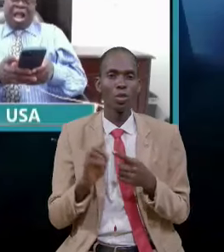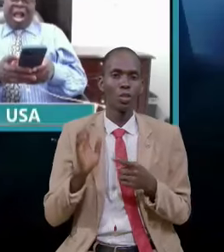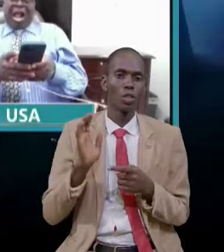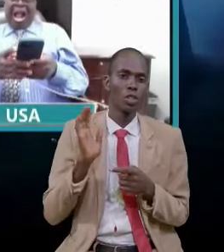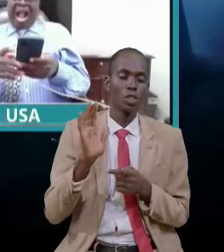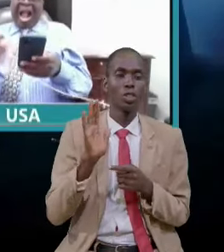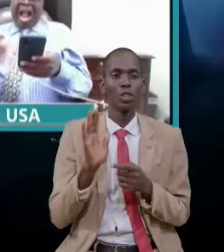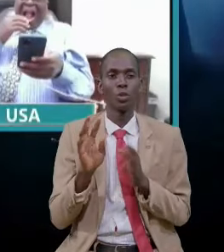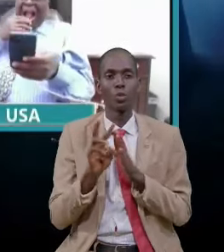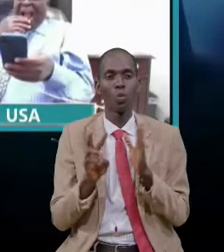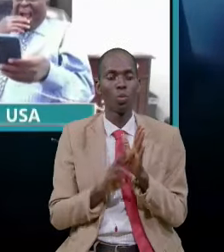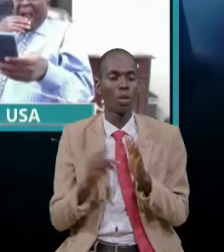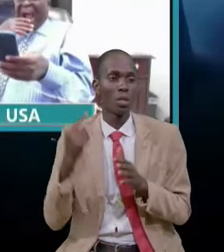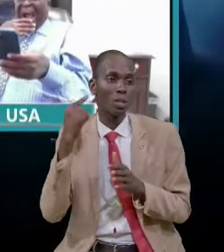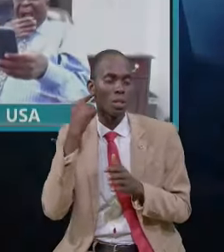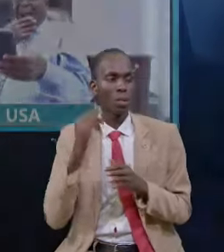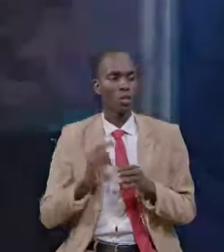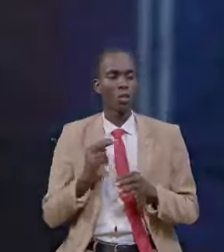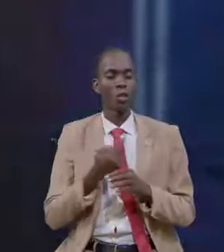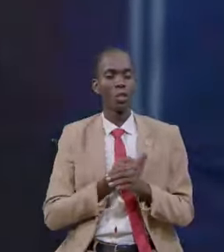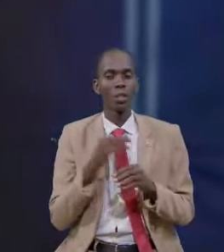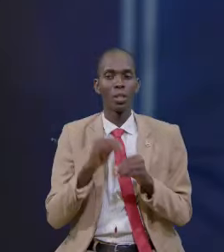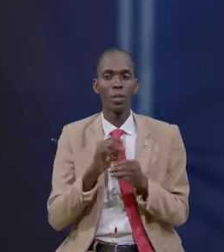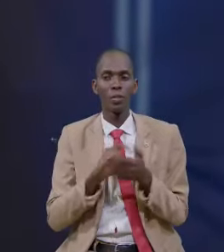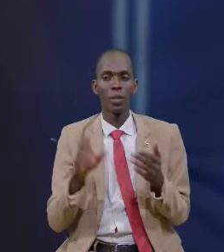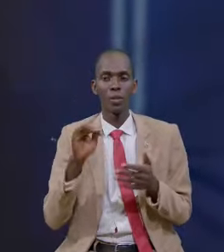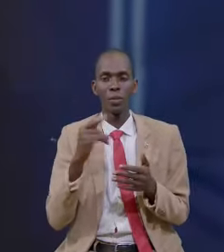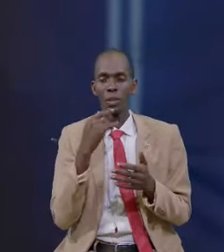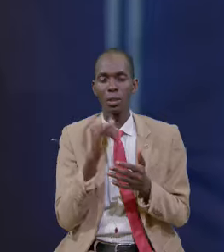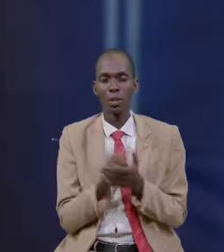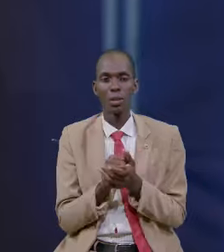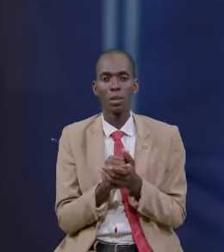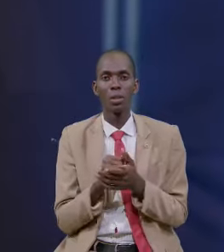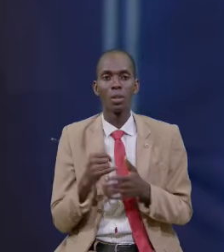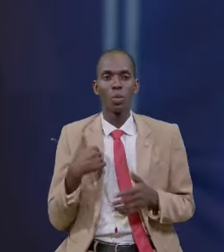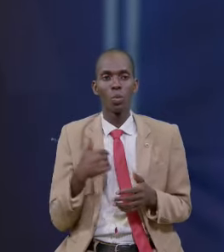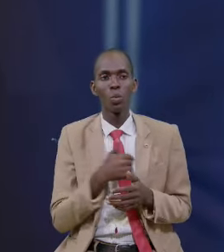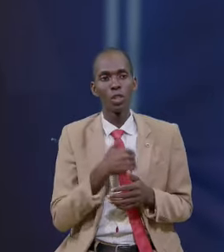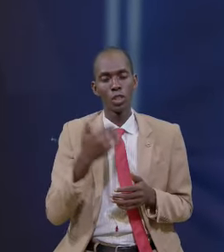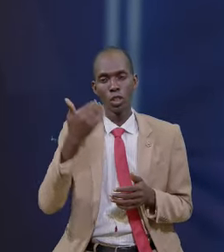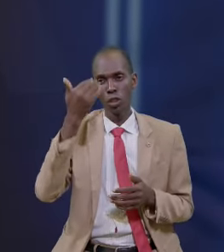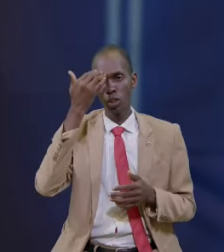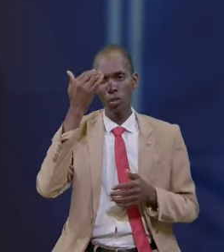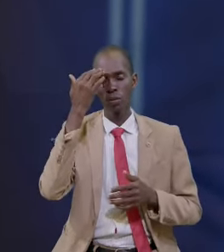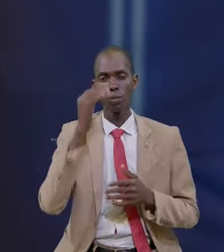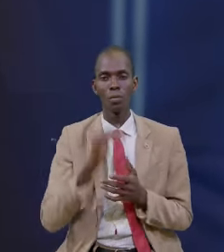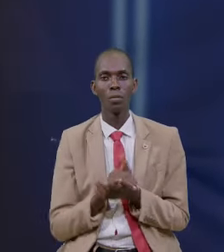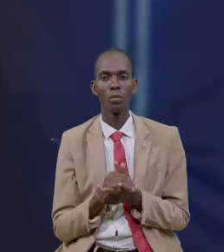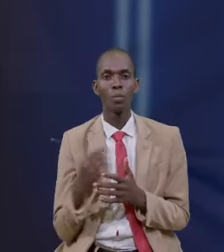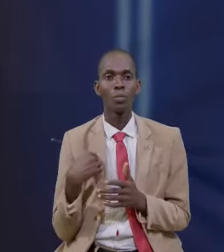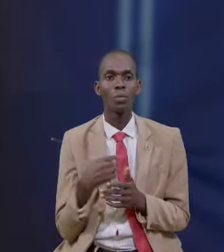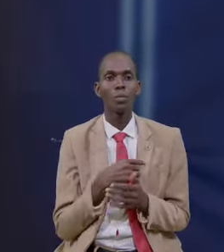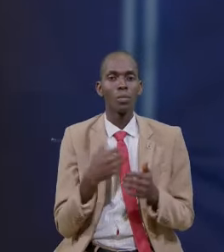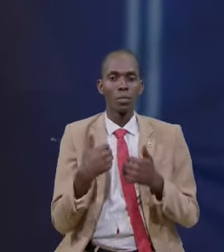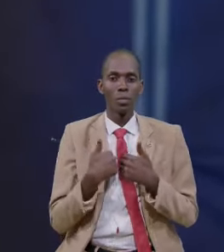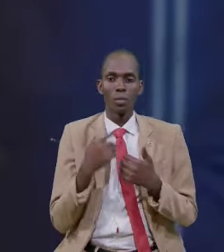verse 15. In verse 15, and if we know, that's assurance, that's assurance, we have assurance